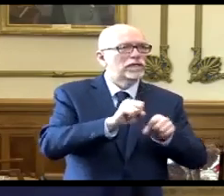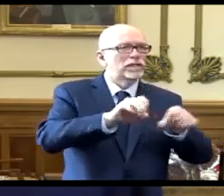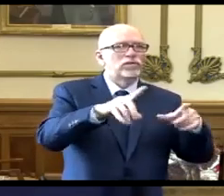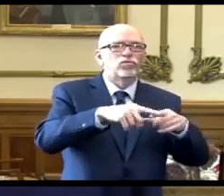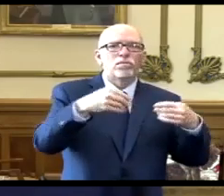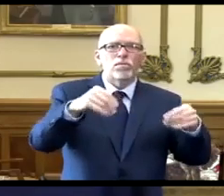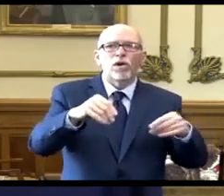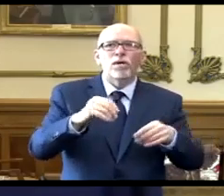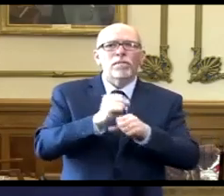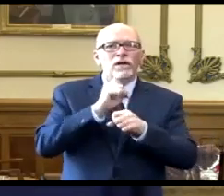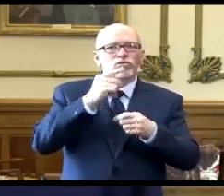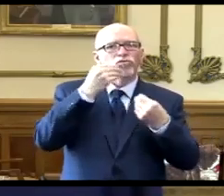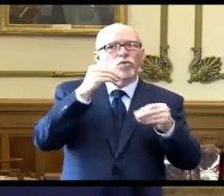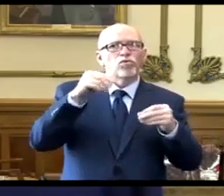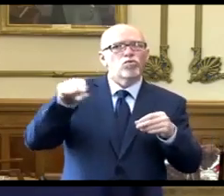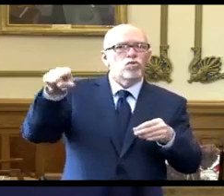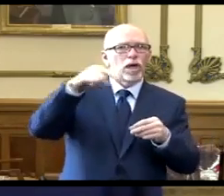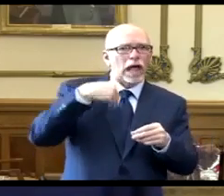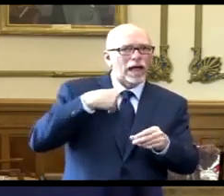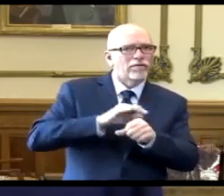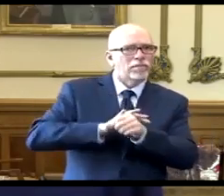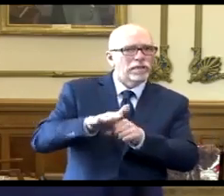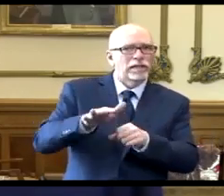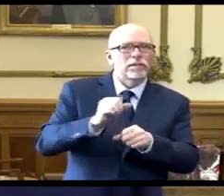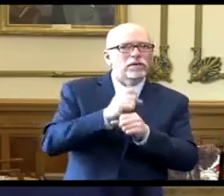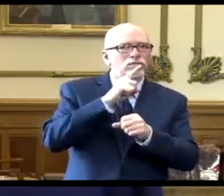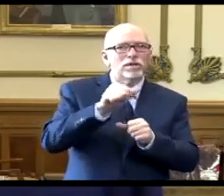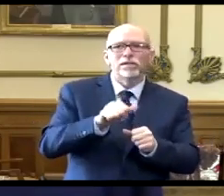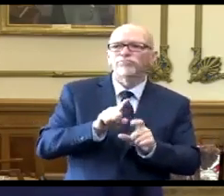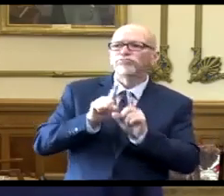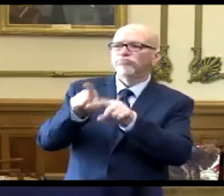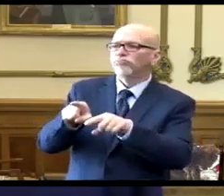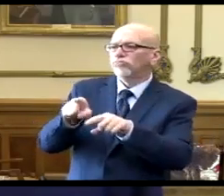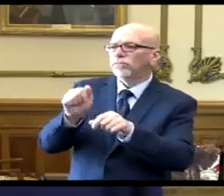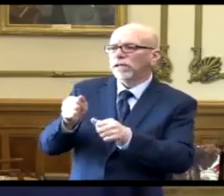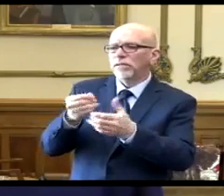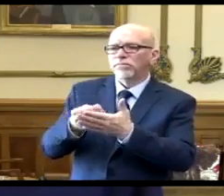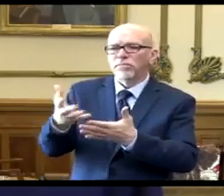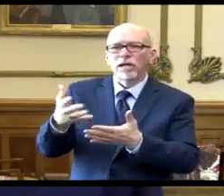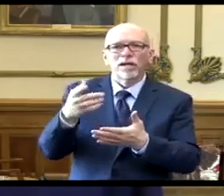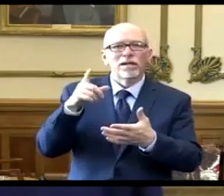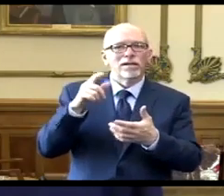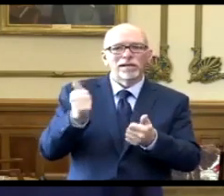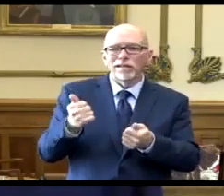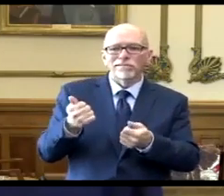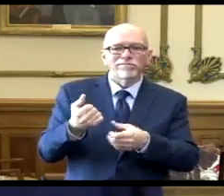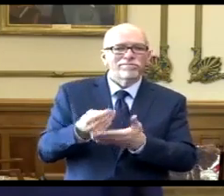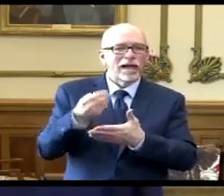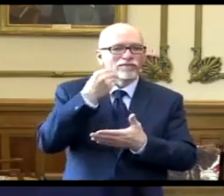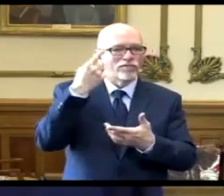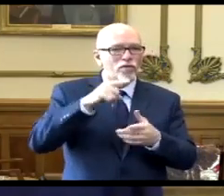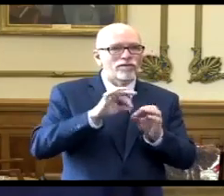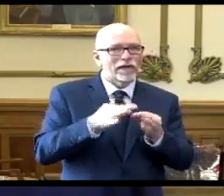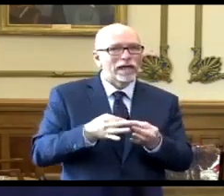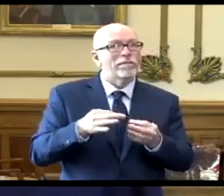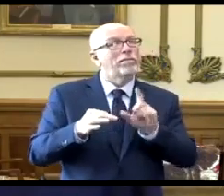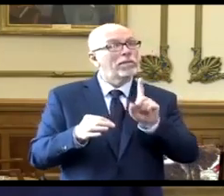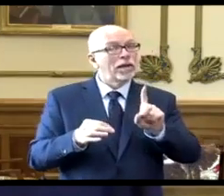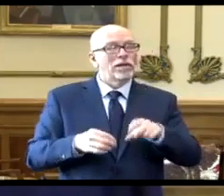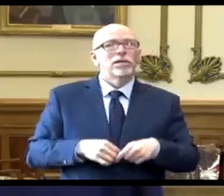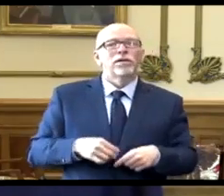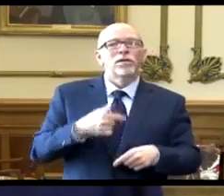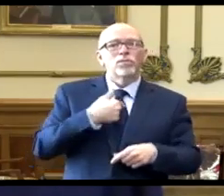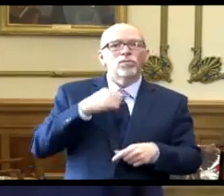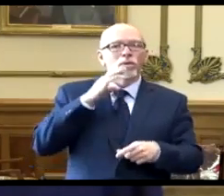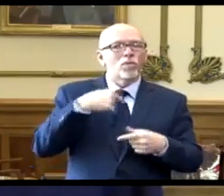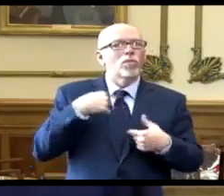make sure that our groceries are stocked. We want to make sure that you can go and provide for your families. Now, having said that, we'll be